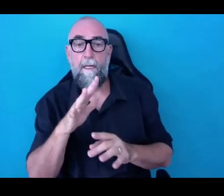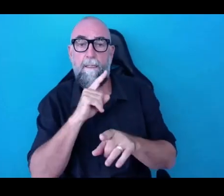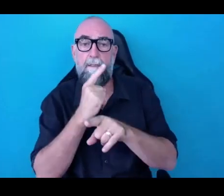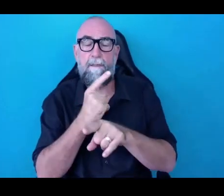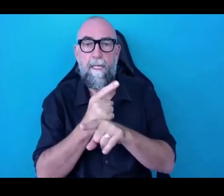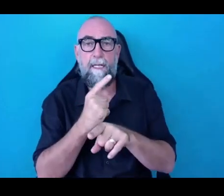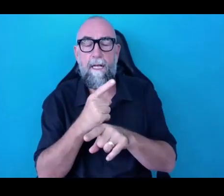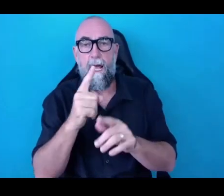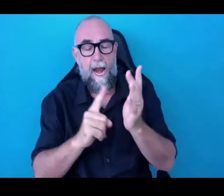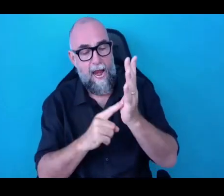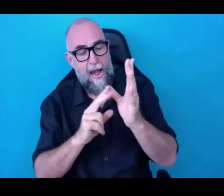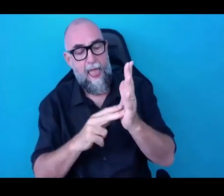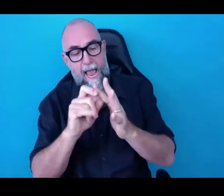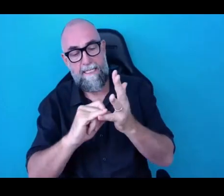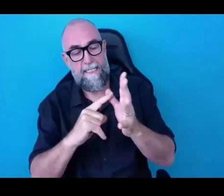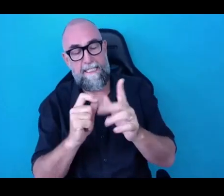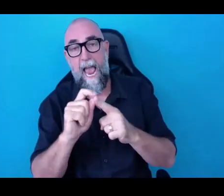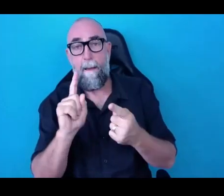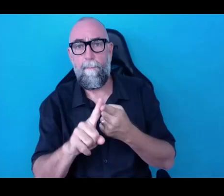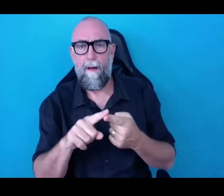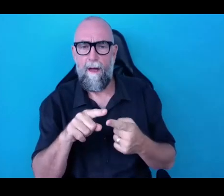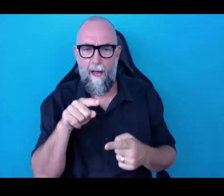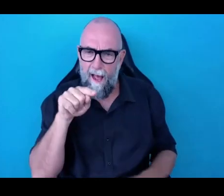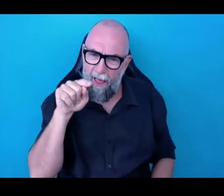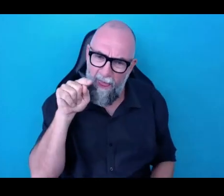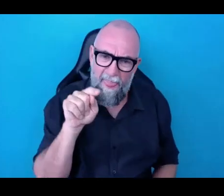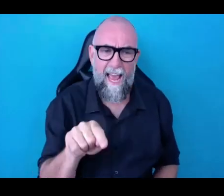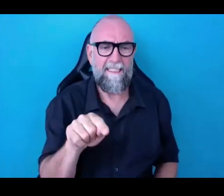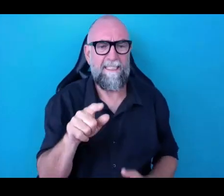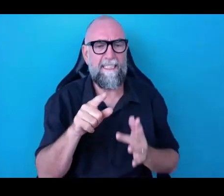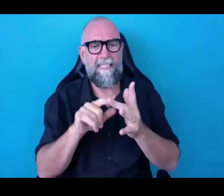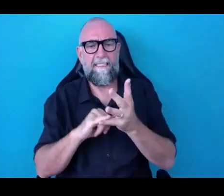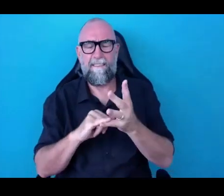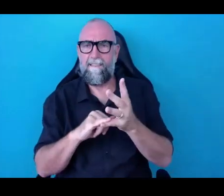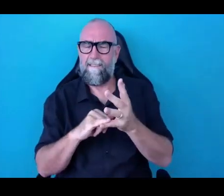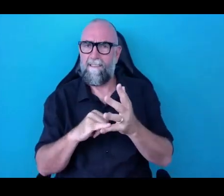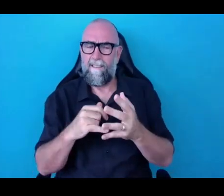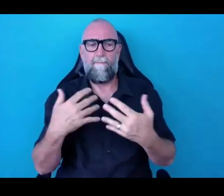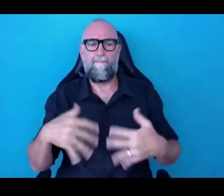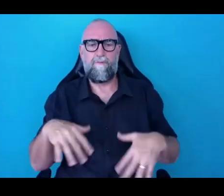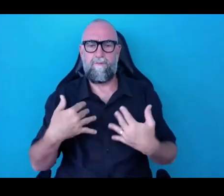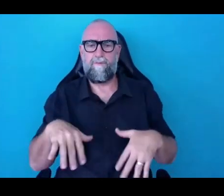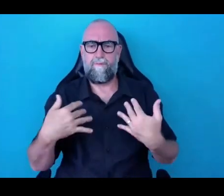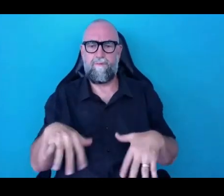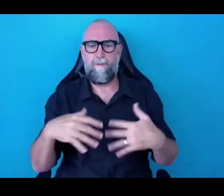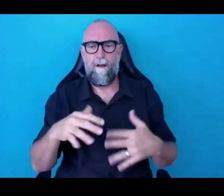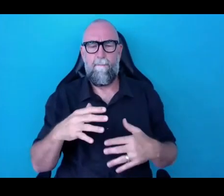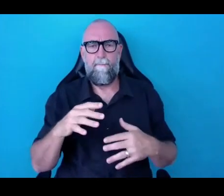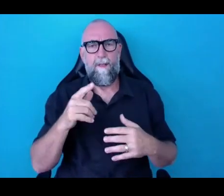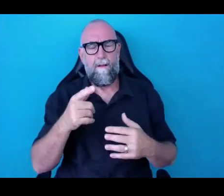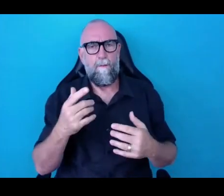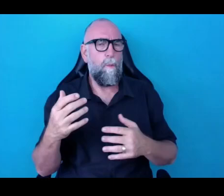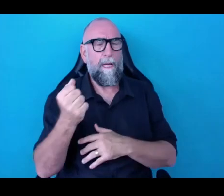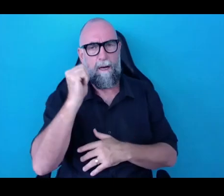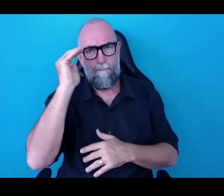to that? So, very, very small things come through, which make me, feel really great,